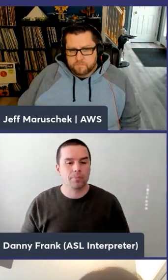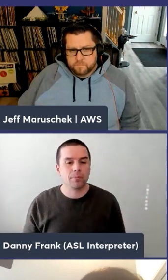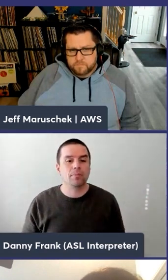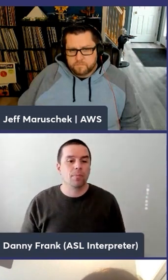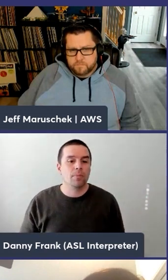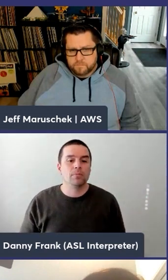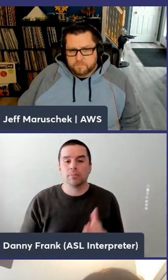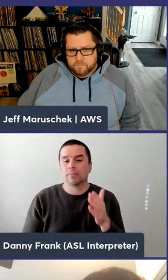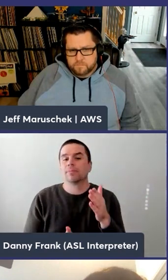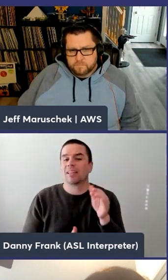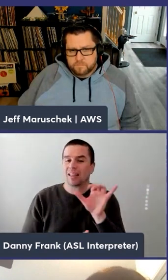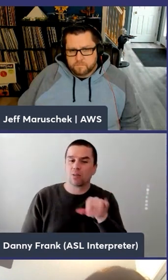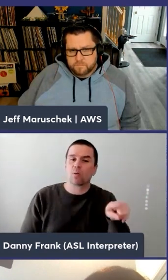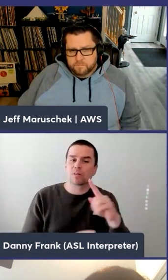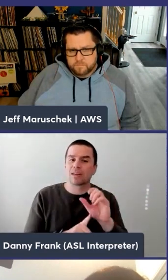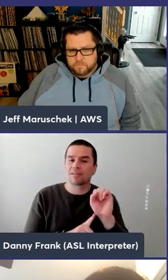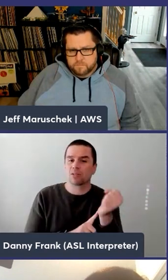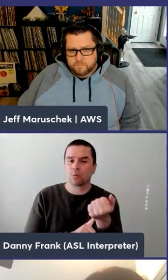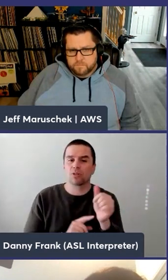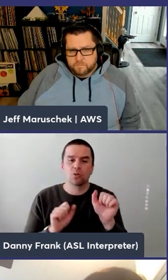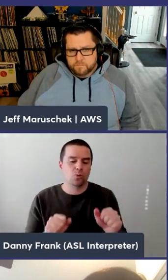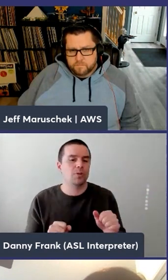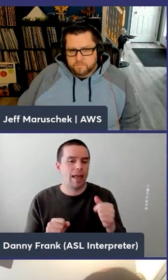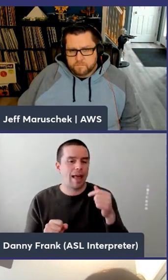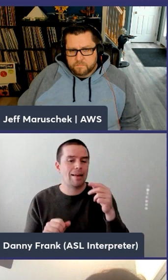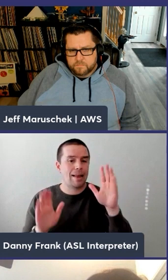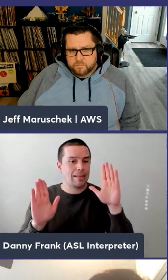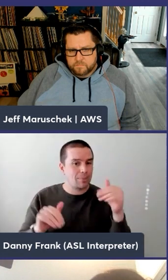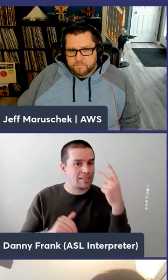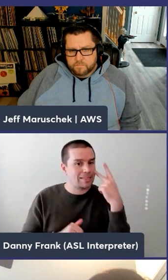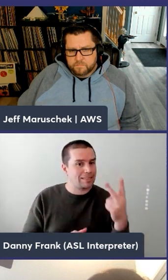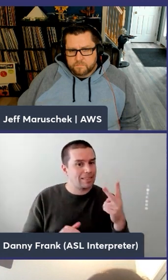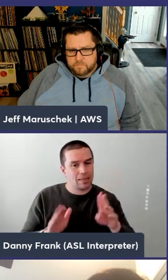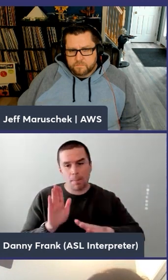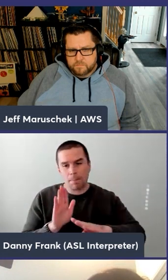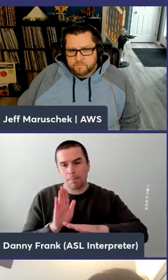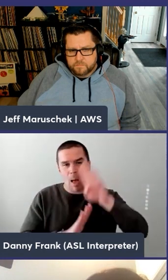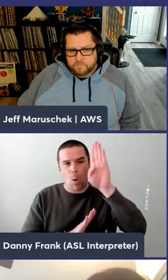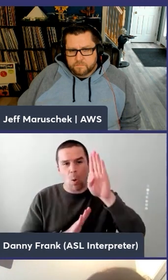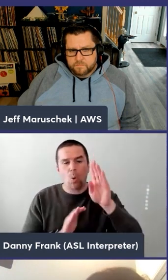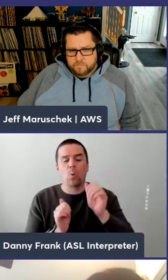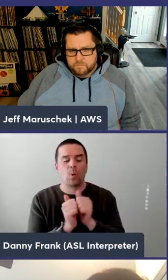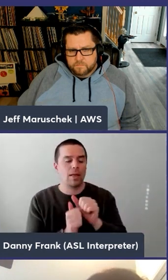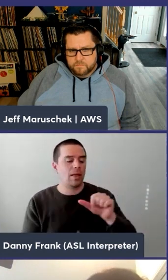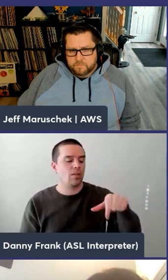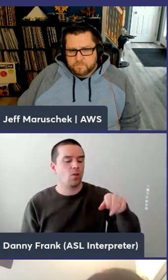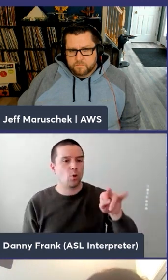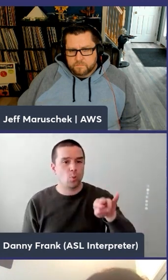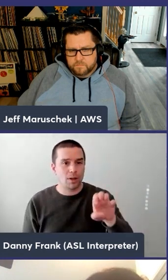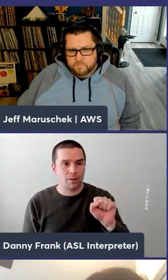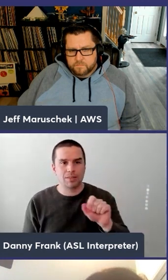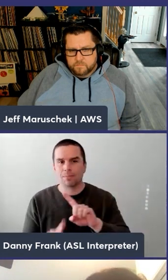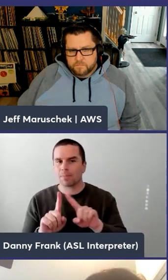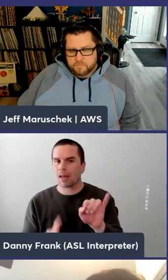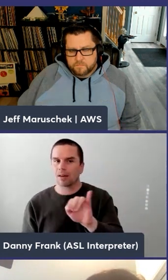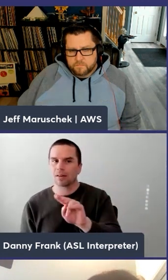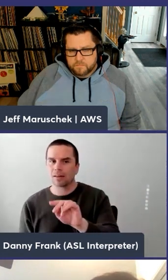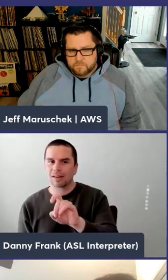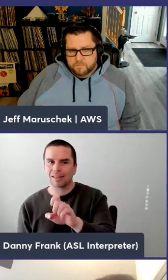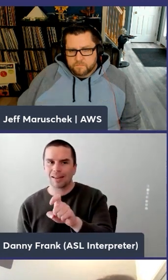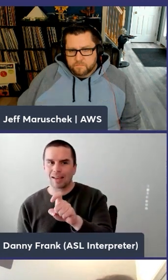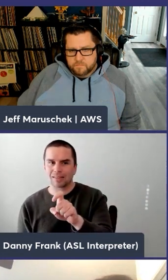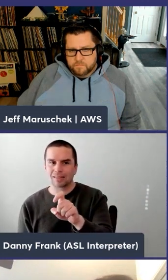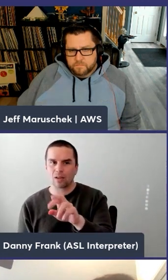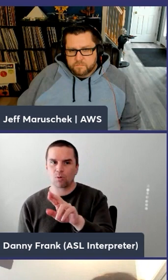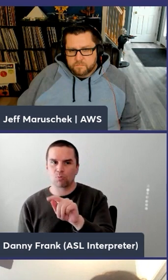sudden spikes in search queries, whereas the indexing rate is really not affected, right? So in